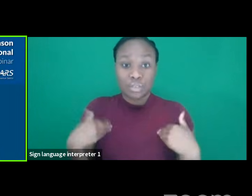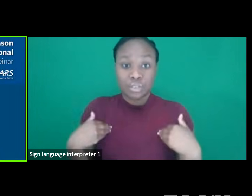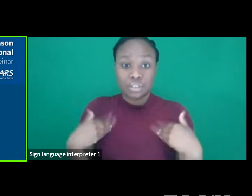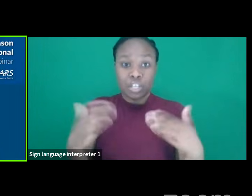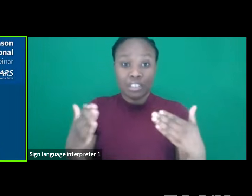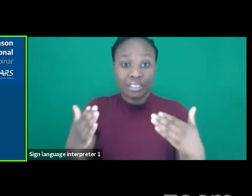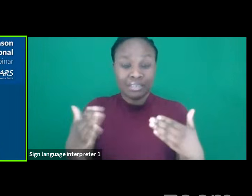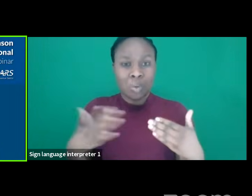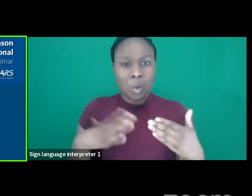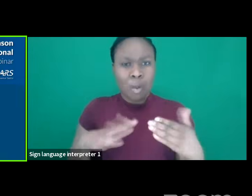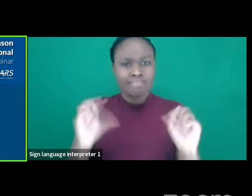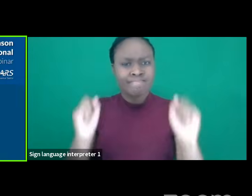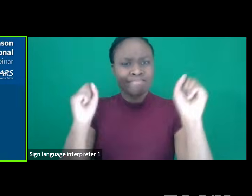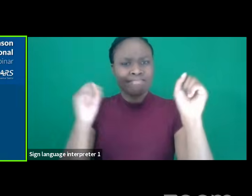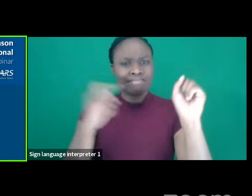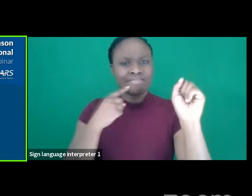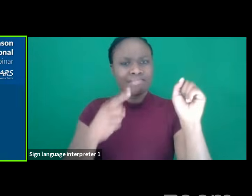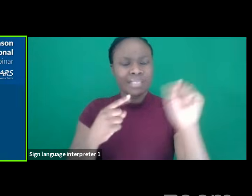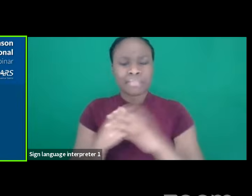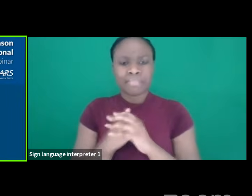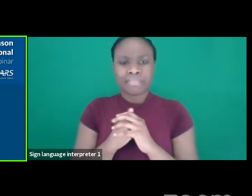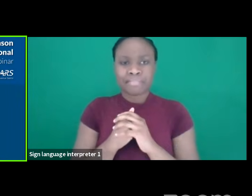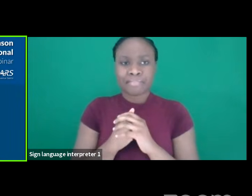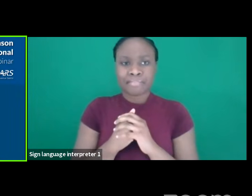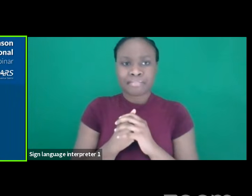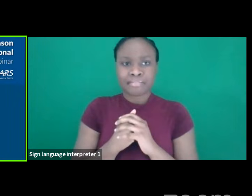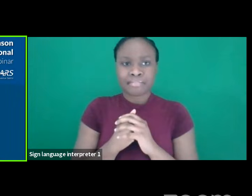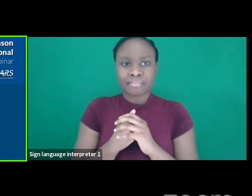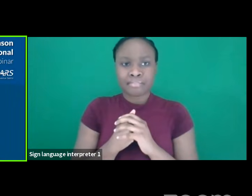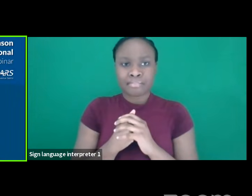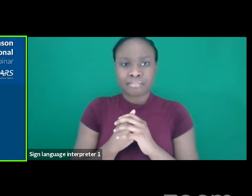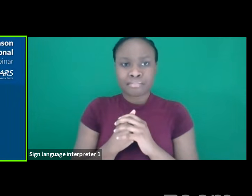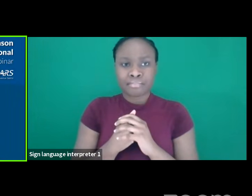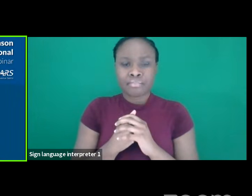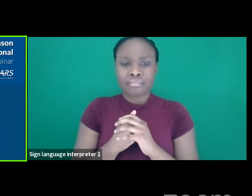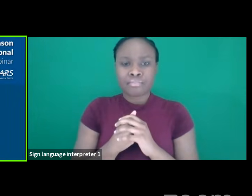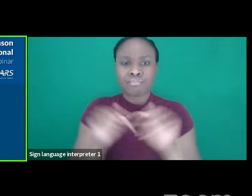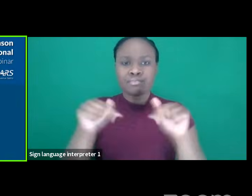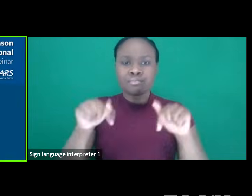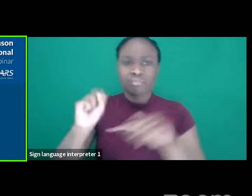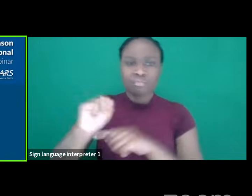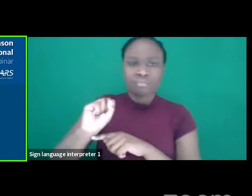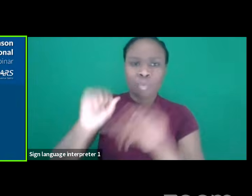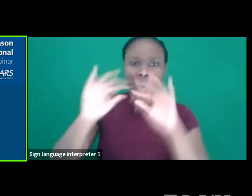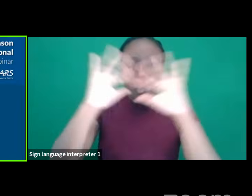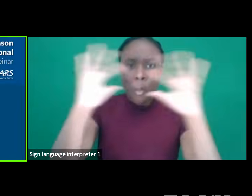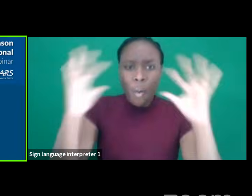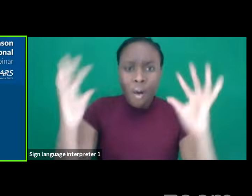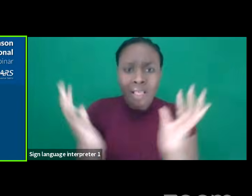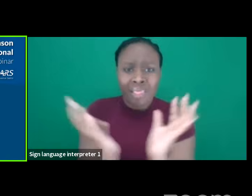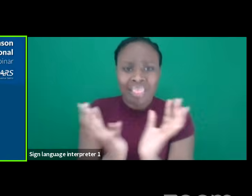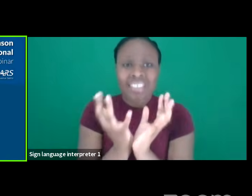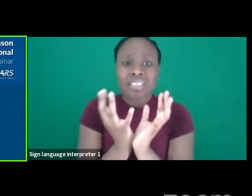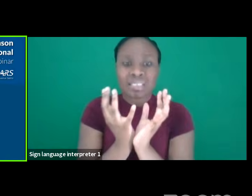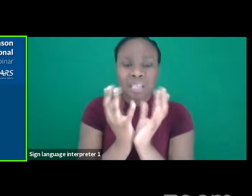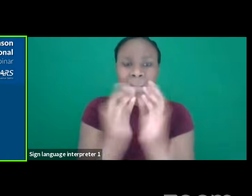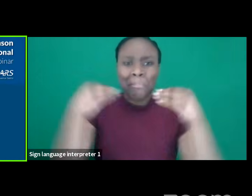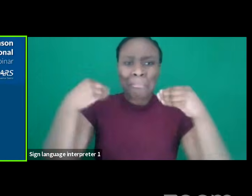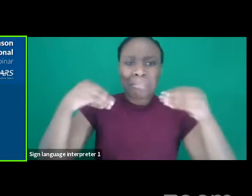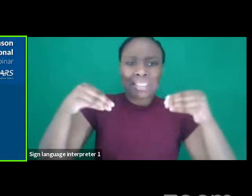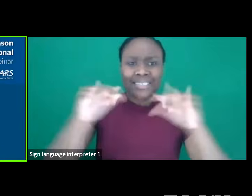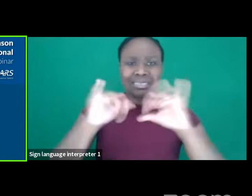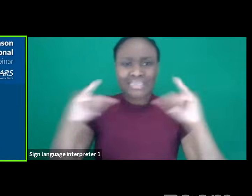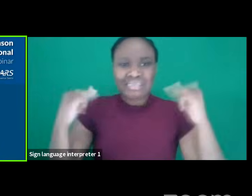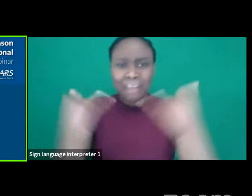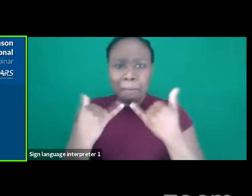SARS joins the rest of the tax administrations throughout the world in the fundamental